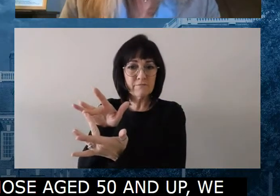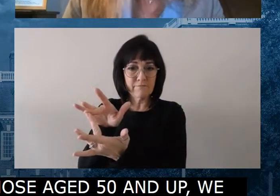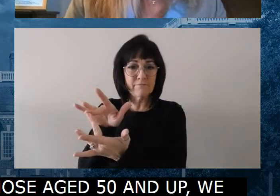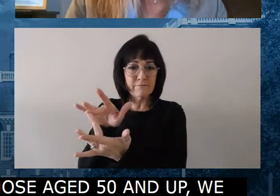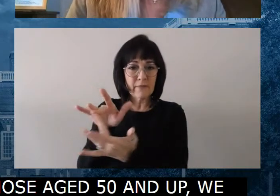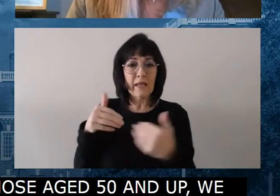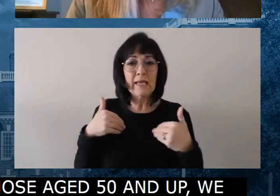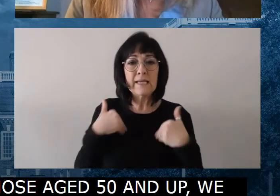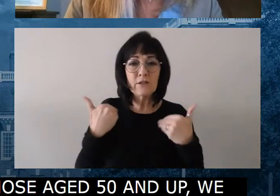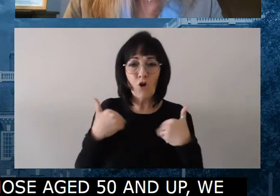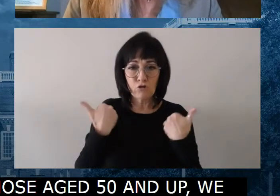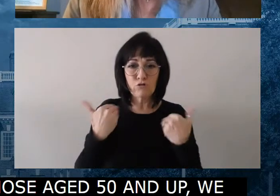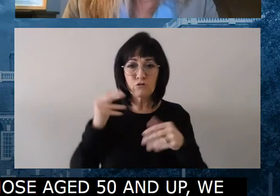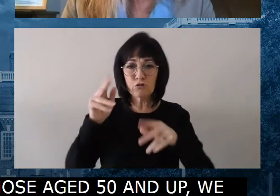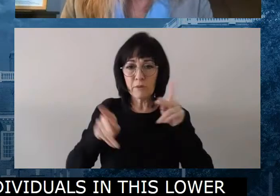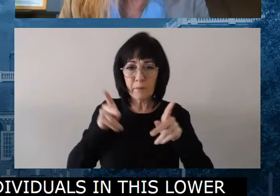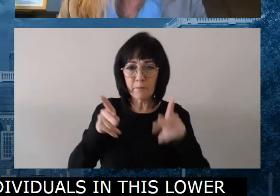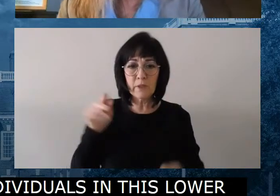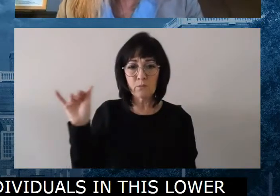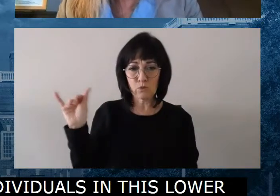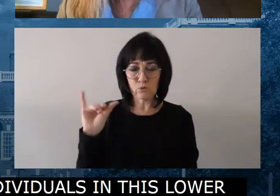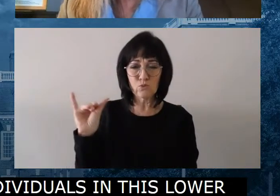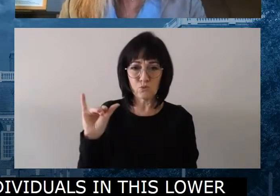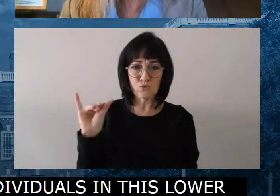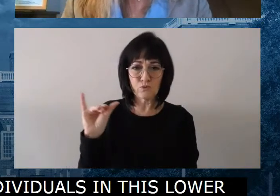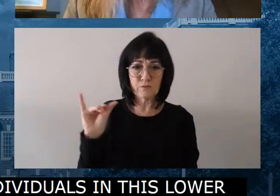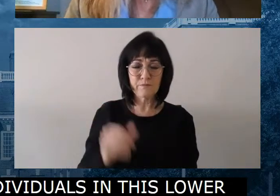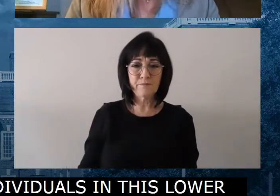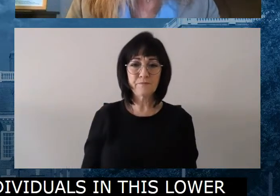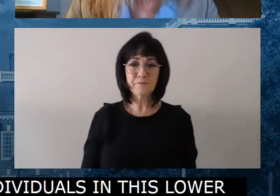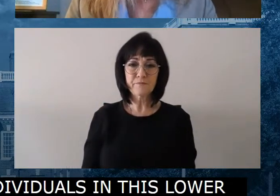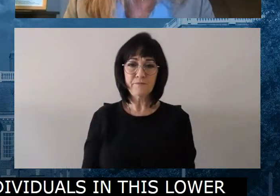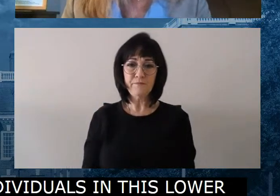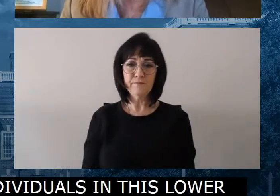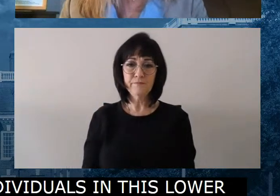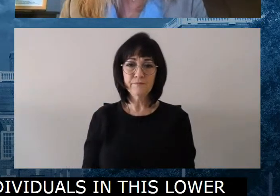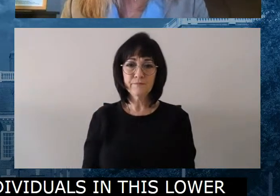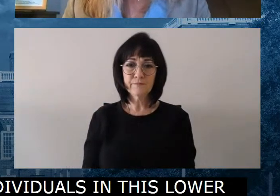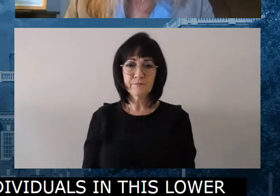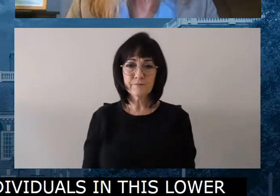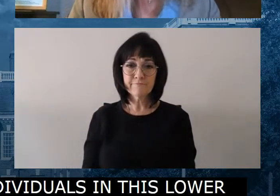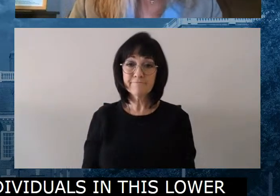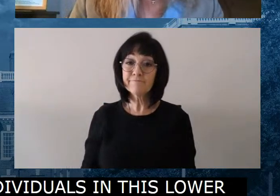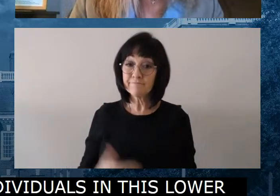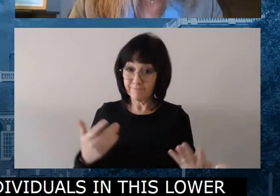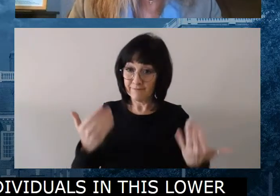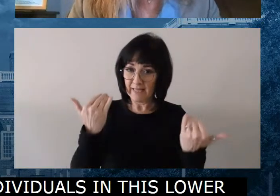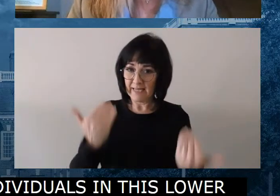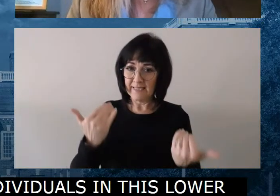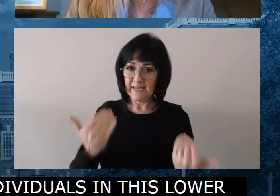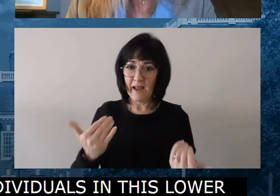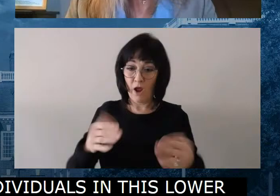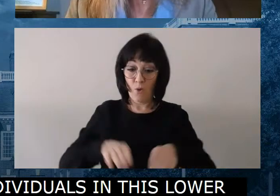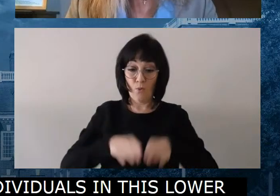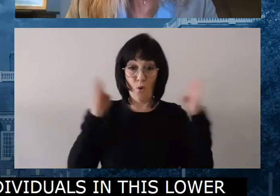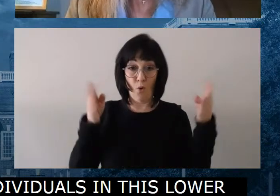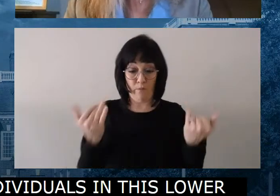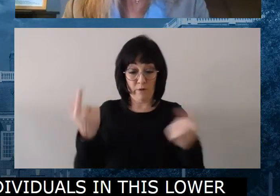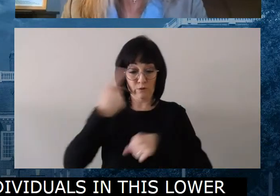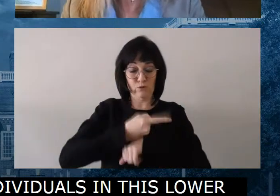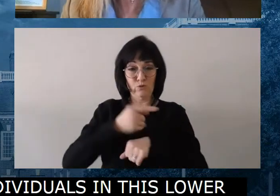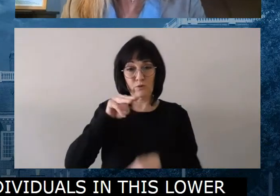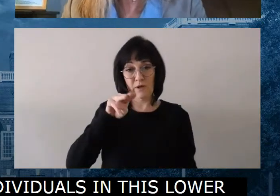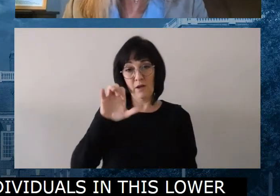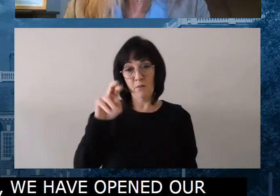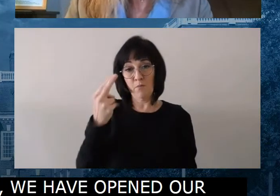category. So as was mentioned, we have opened our wait list today, which I'll talk a little